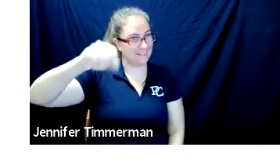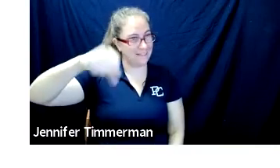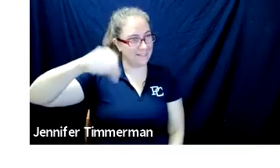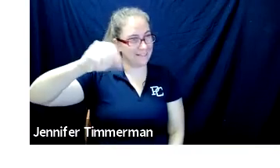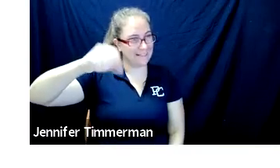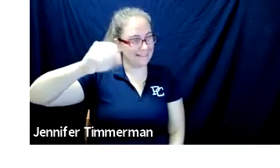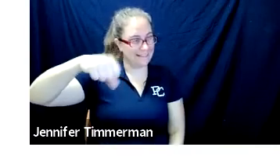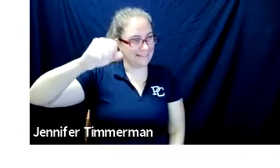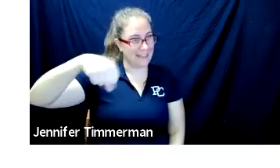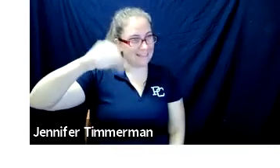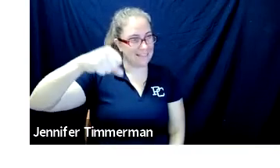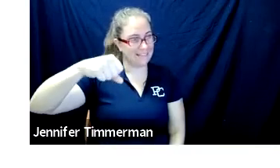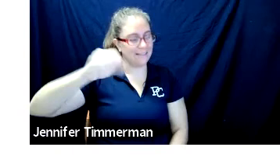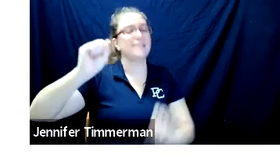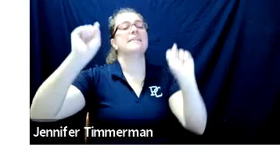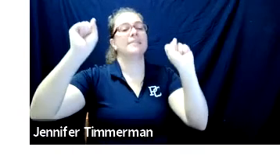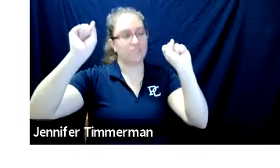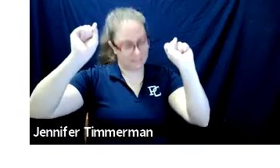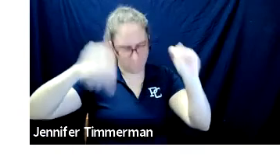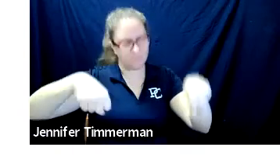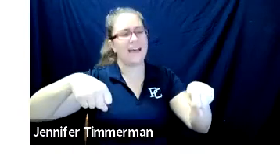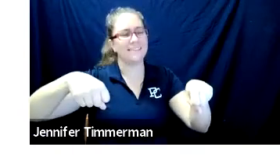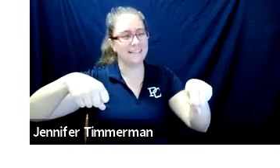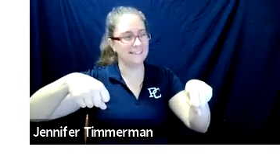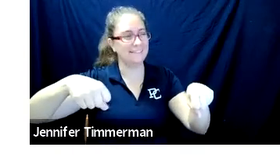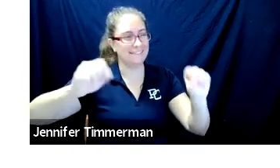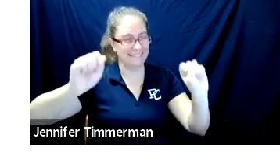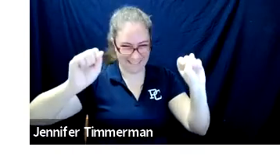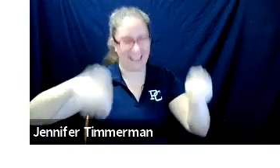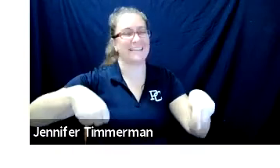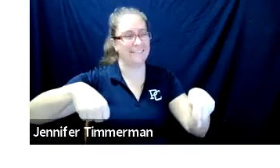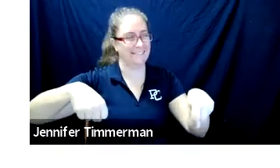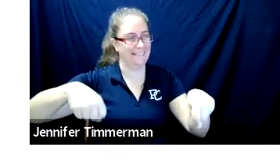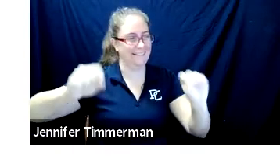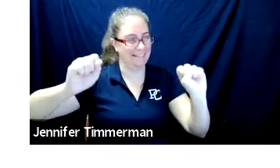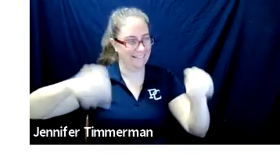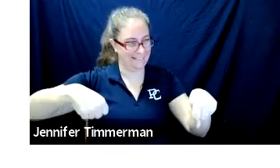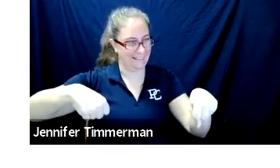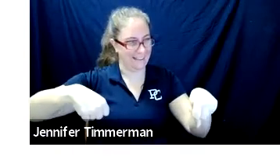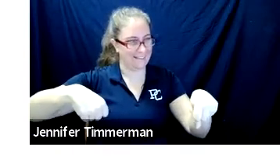Sign Language. Yes. Double yes. Can.